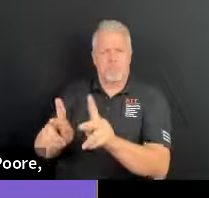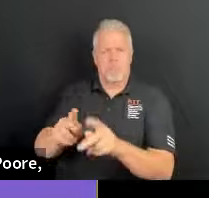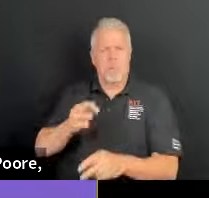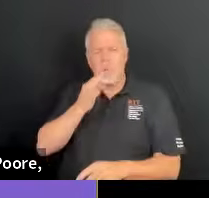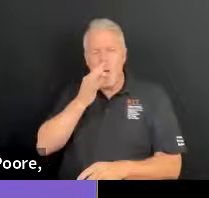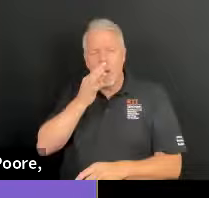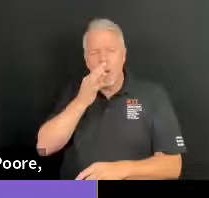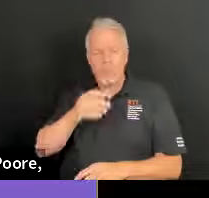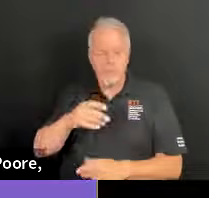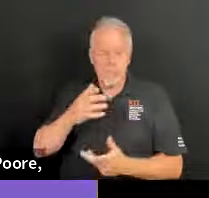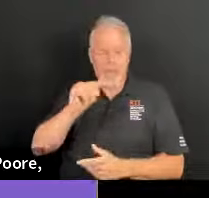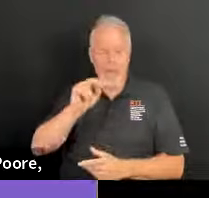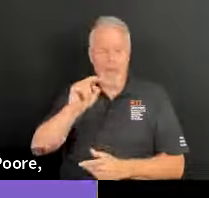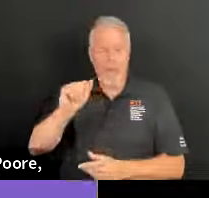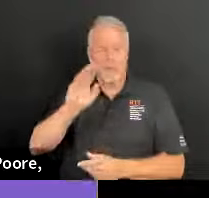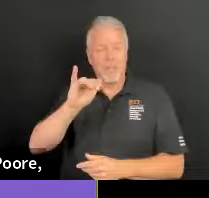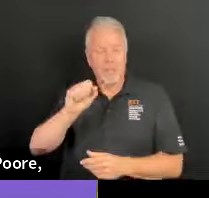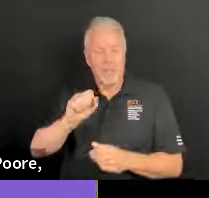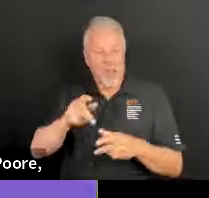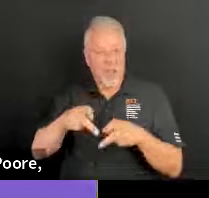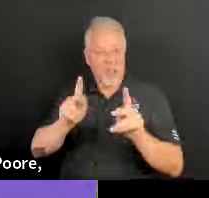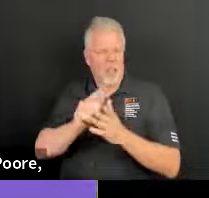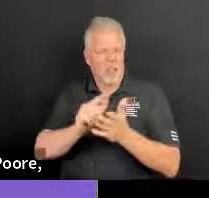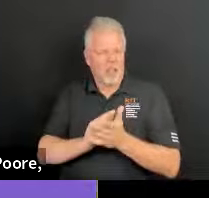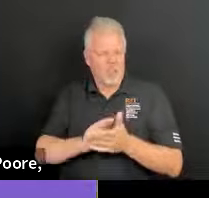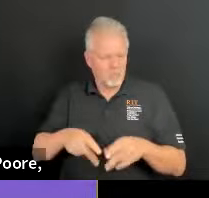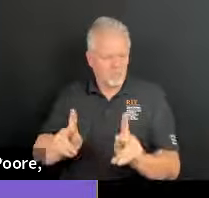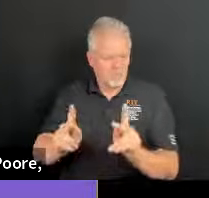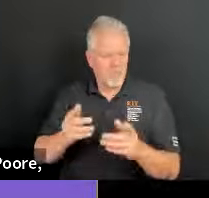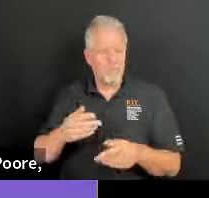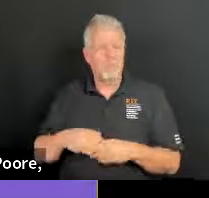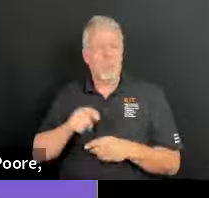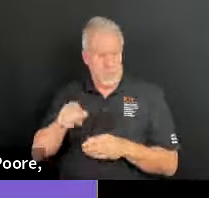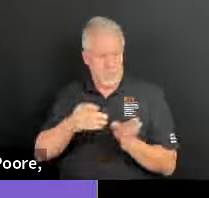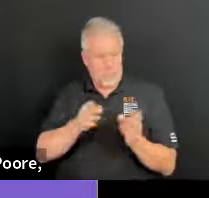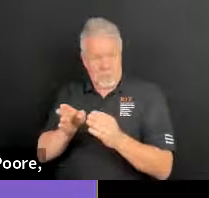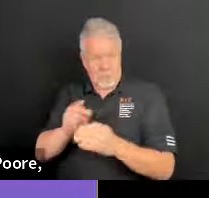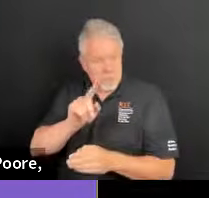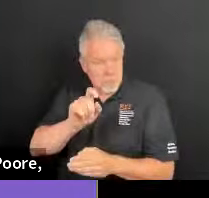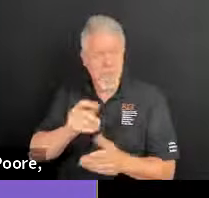Some states are starting to allow cannabis.